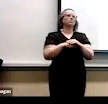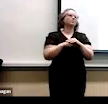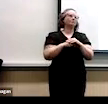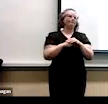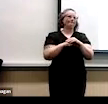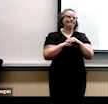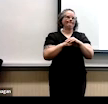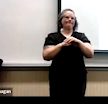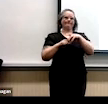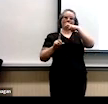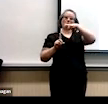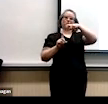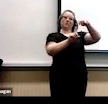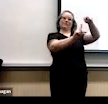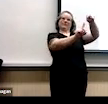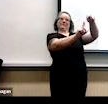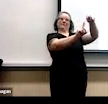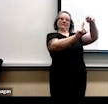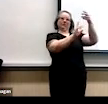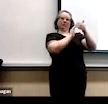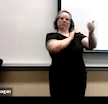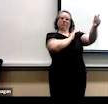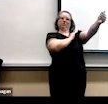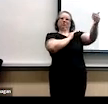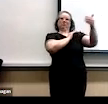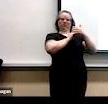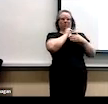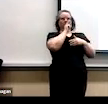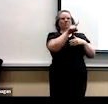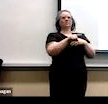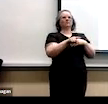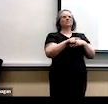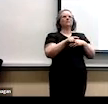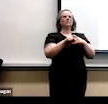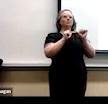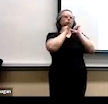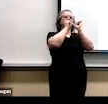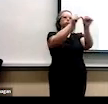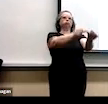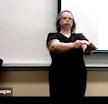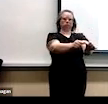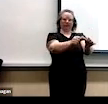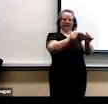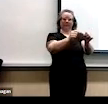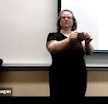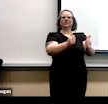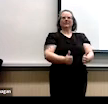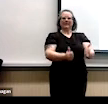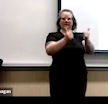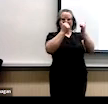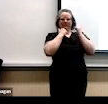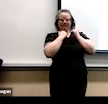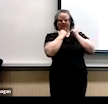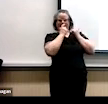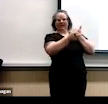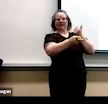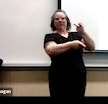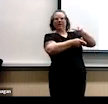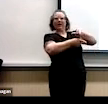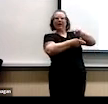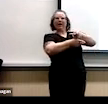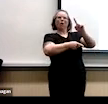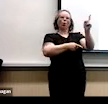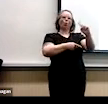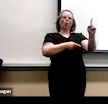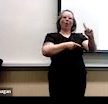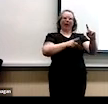Transitional and Lifelong Care, or TLC program, housed primarily at Parkwood. And it provides a long-term